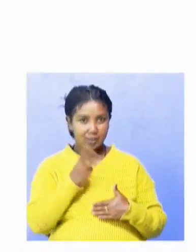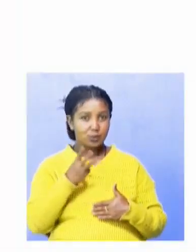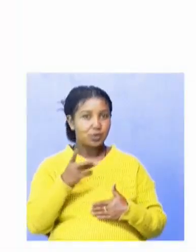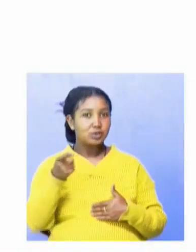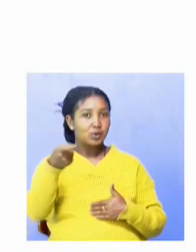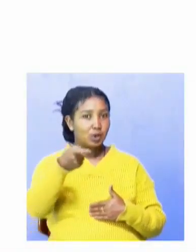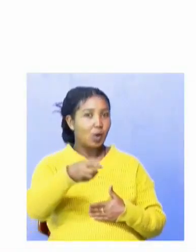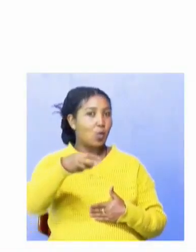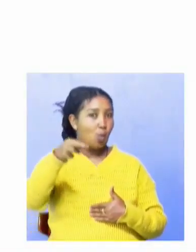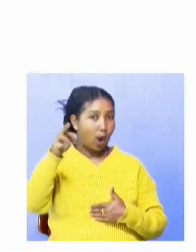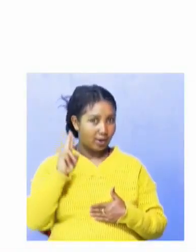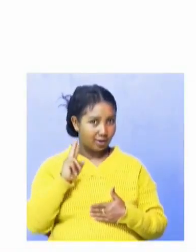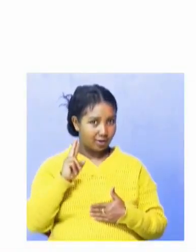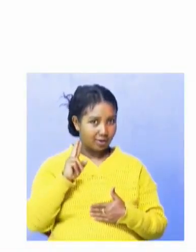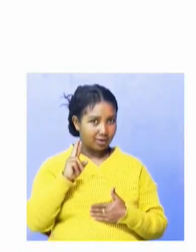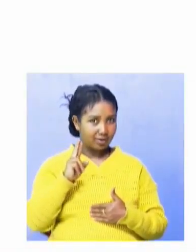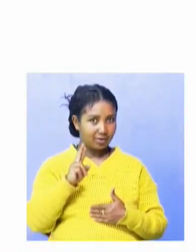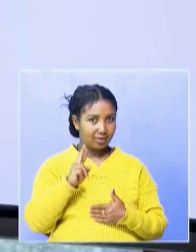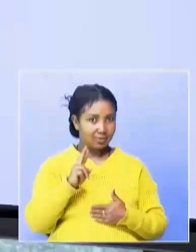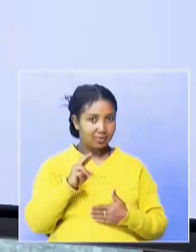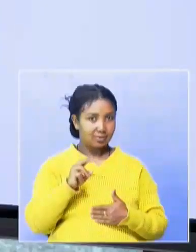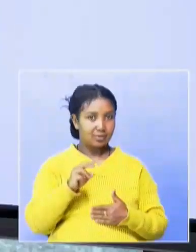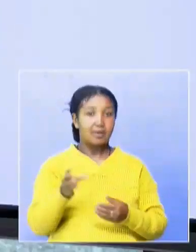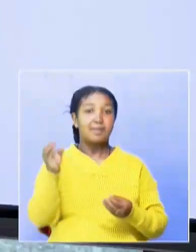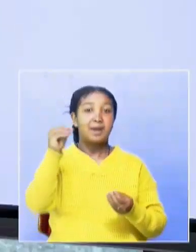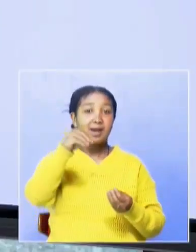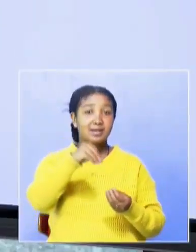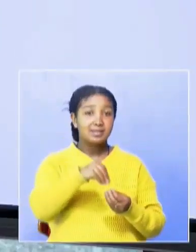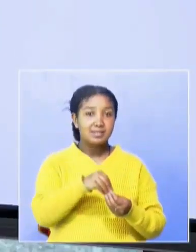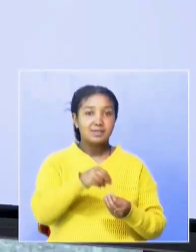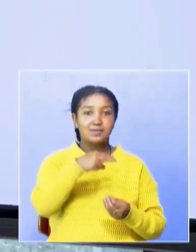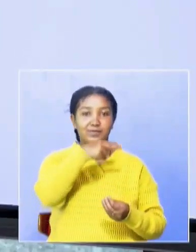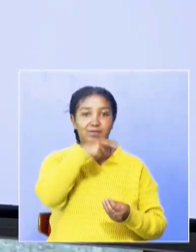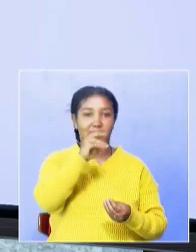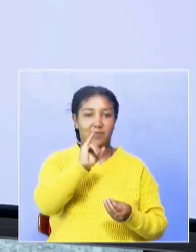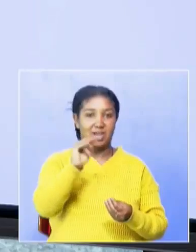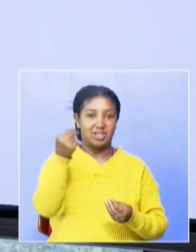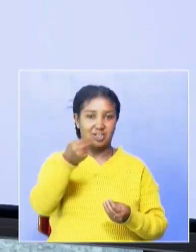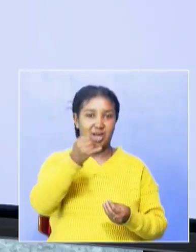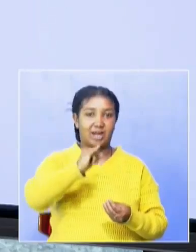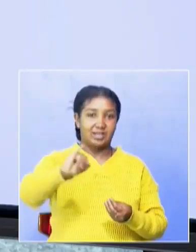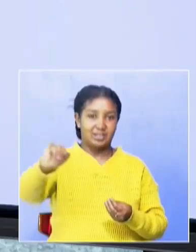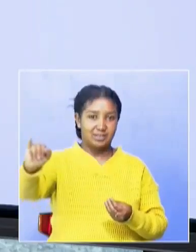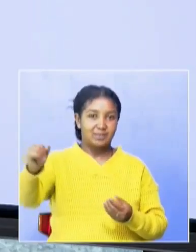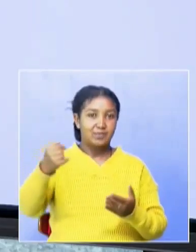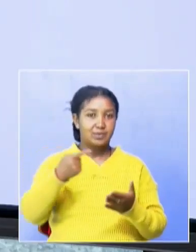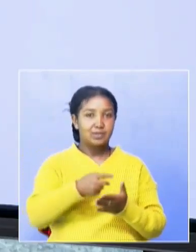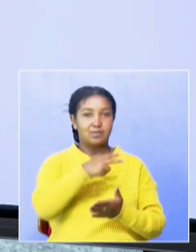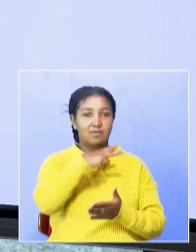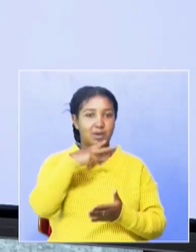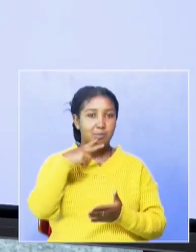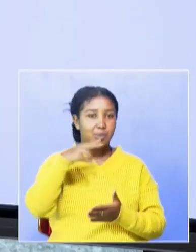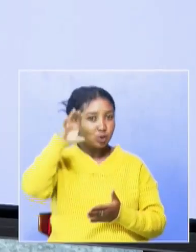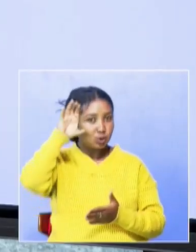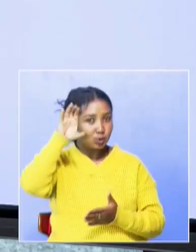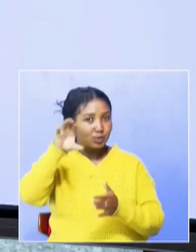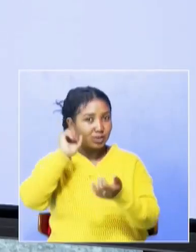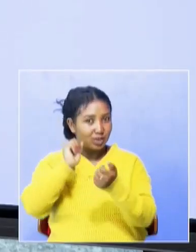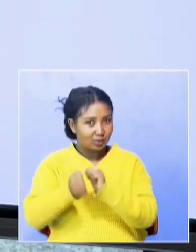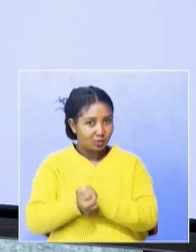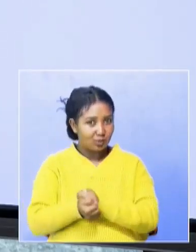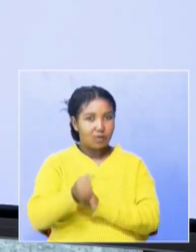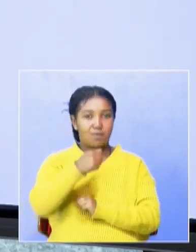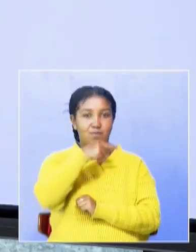what? Where. Plus verb ing. This verb should be changed